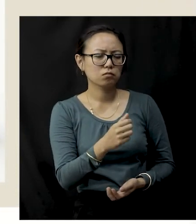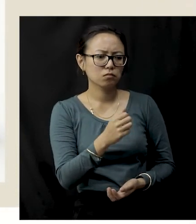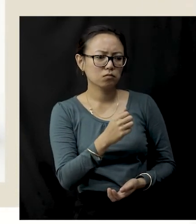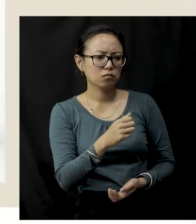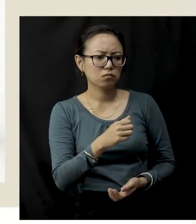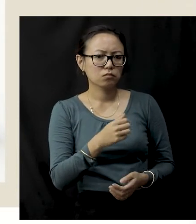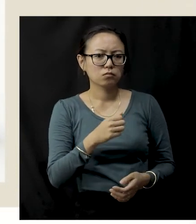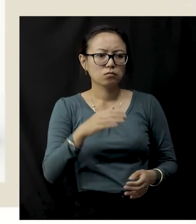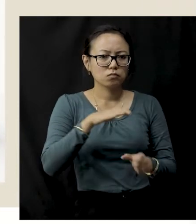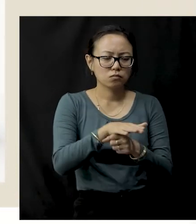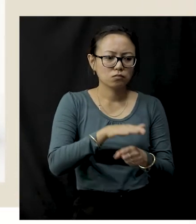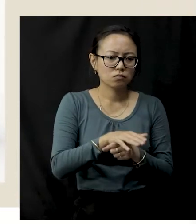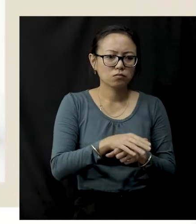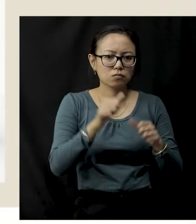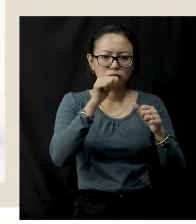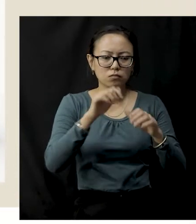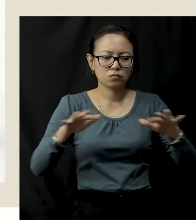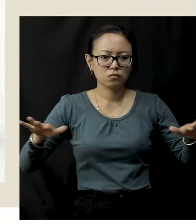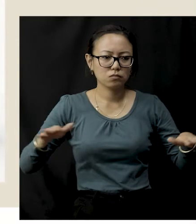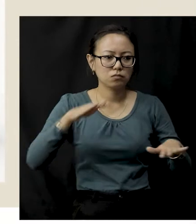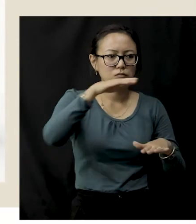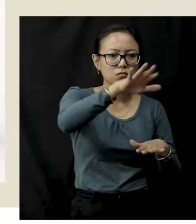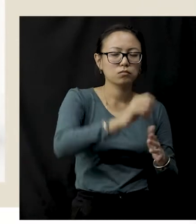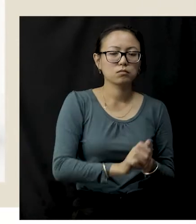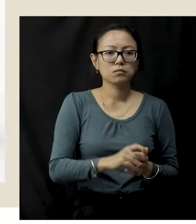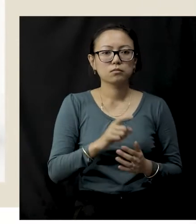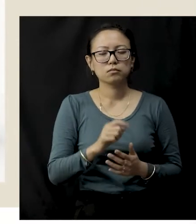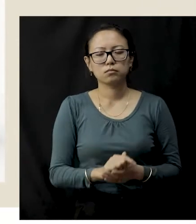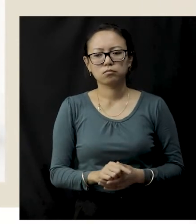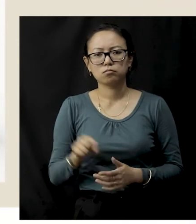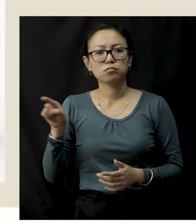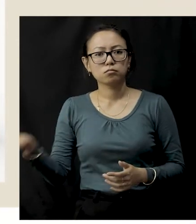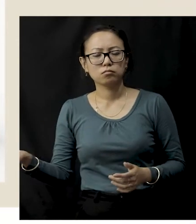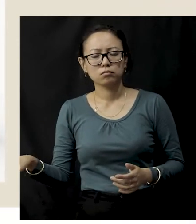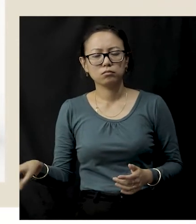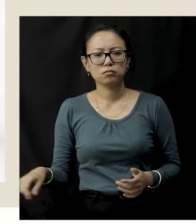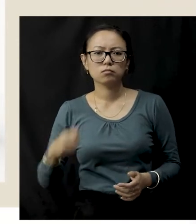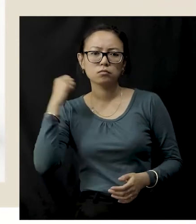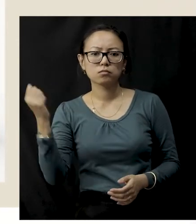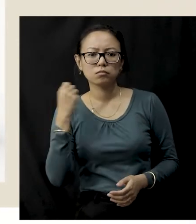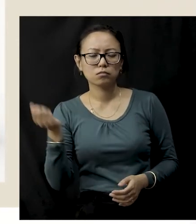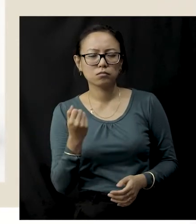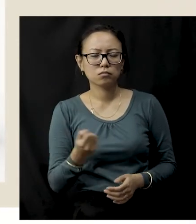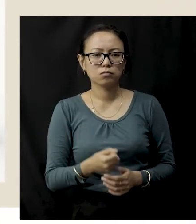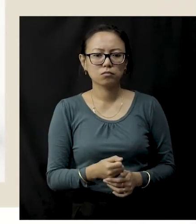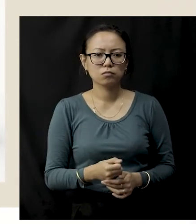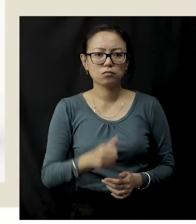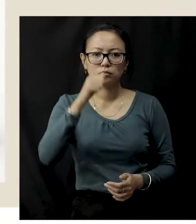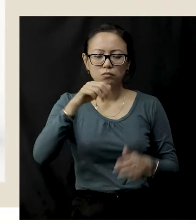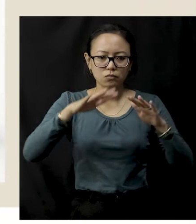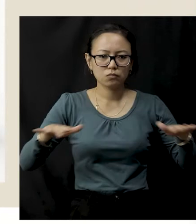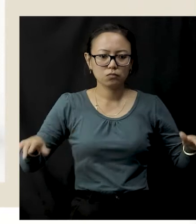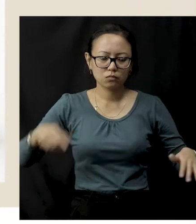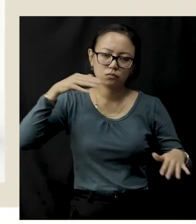But what happens to us? We don't float like the wood, right? We have to support ourselves. We have to keep moving our